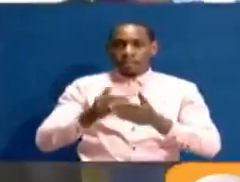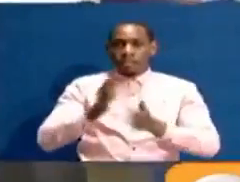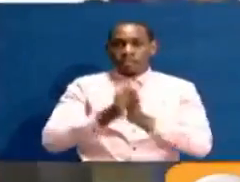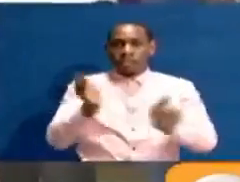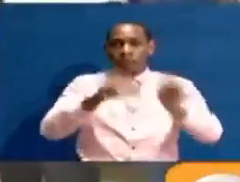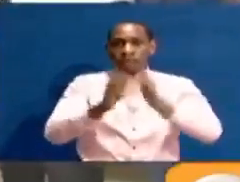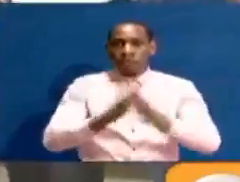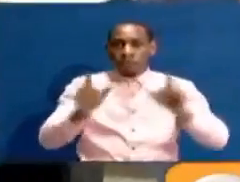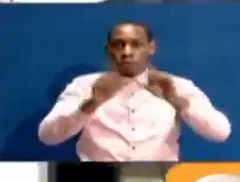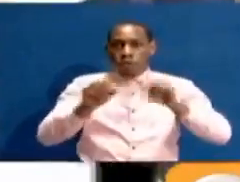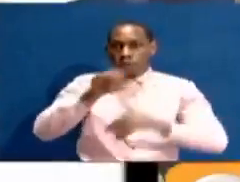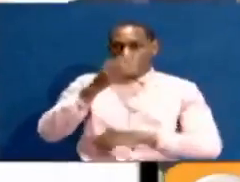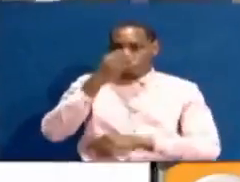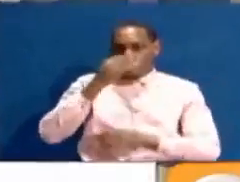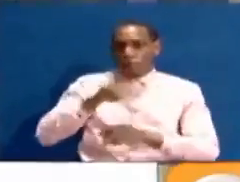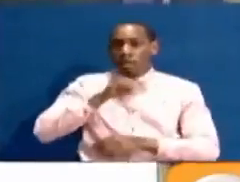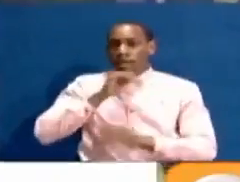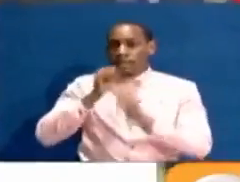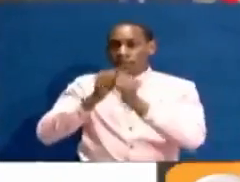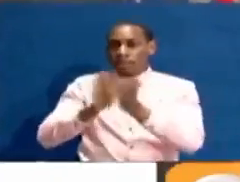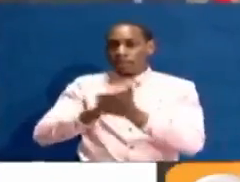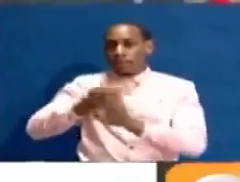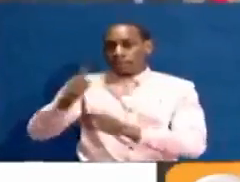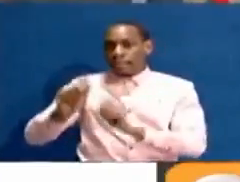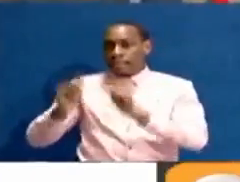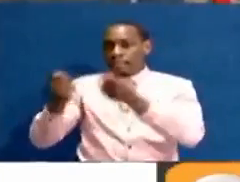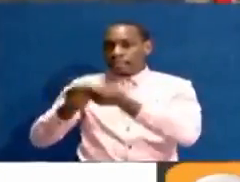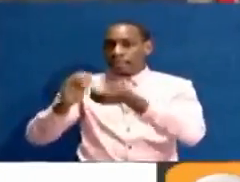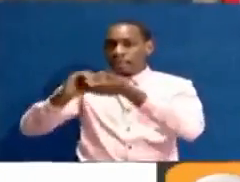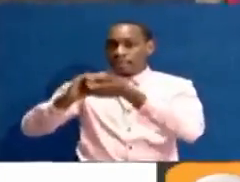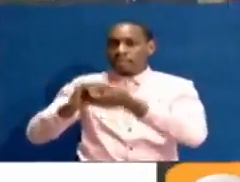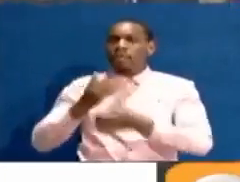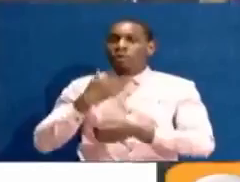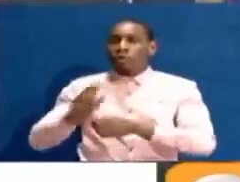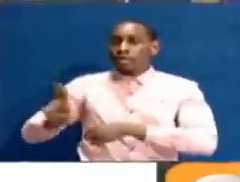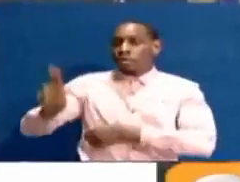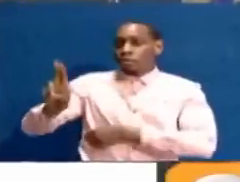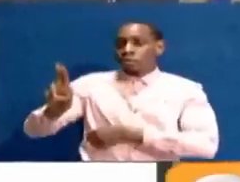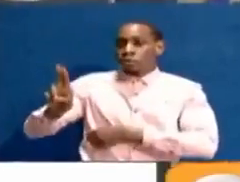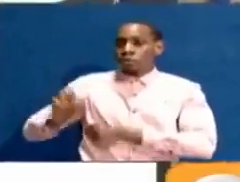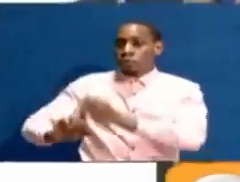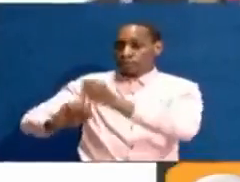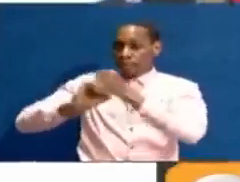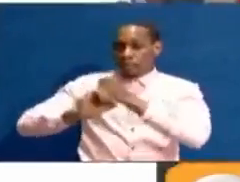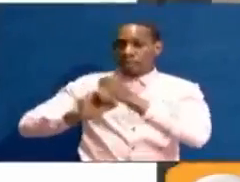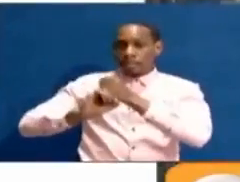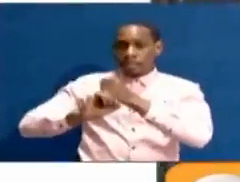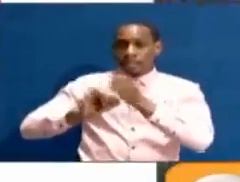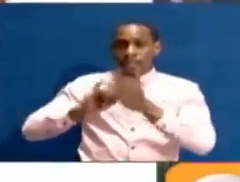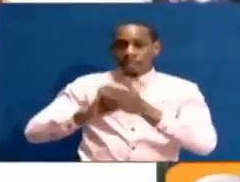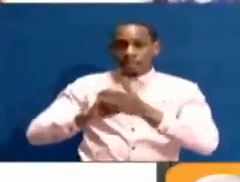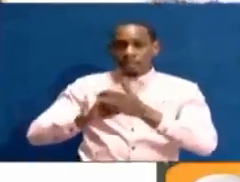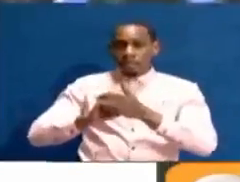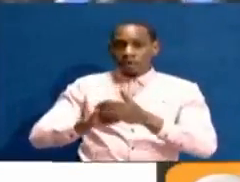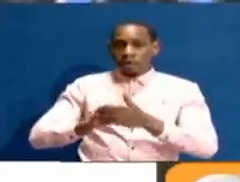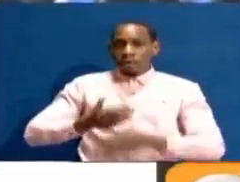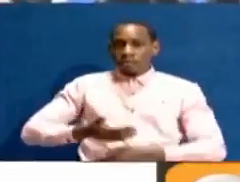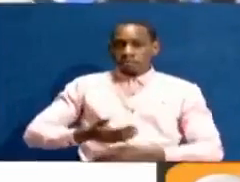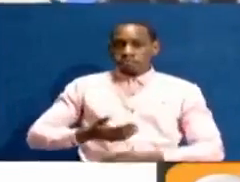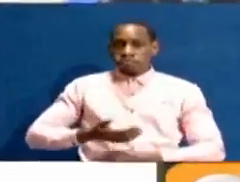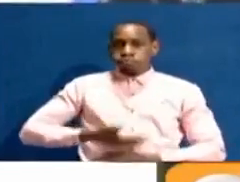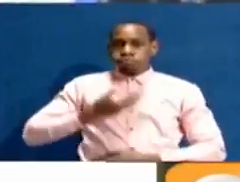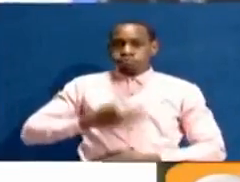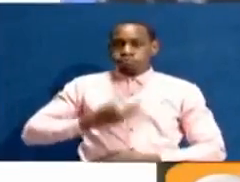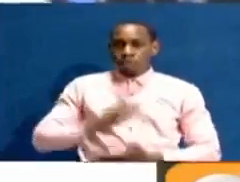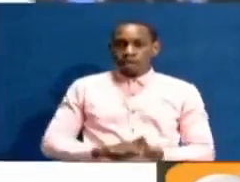by Ruto that Odinga and other presidential hopefuls in the handshake team were jostling for President Uhuru Kenyatta's endorsement, sparking fury.